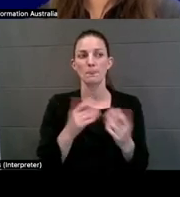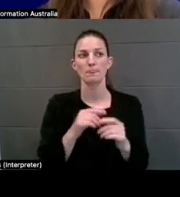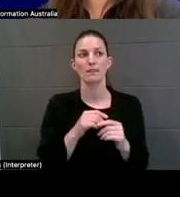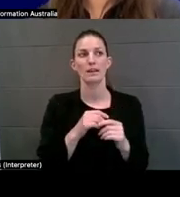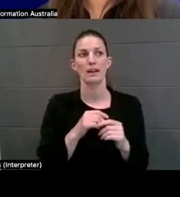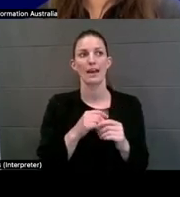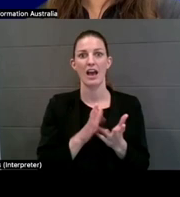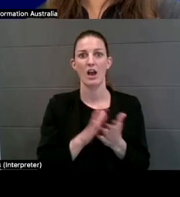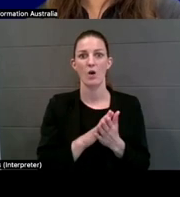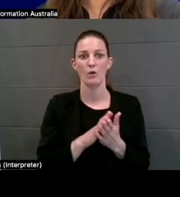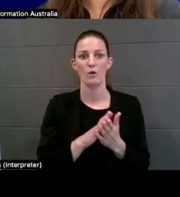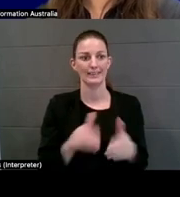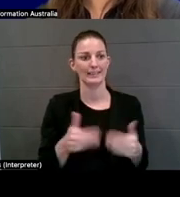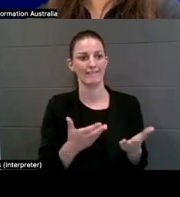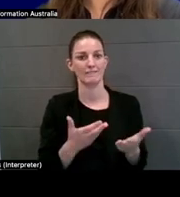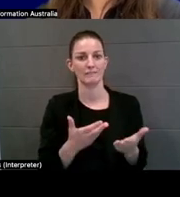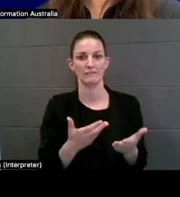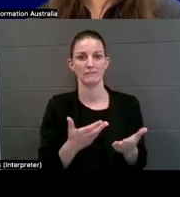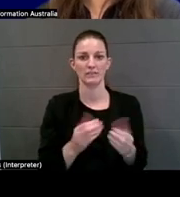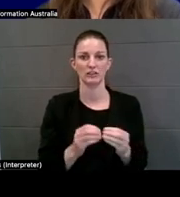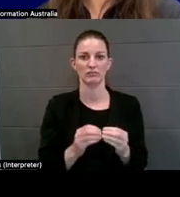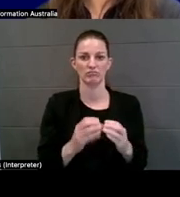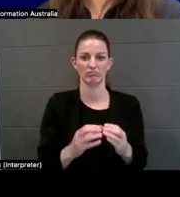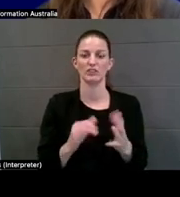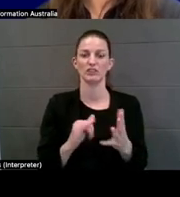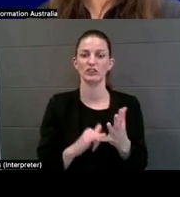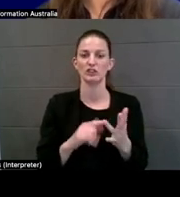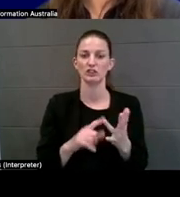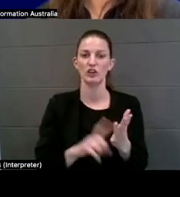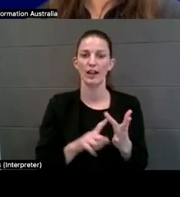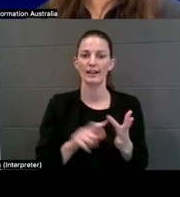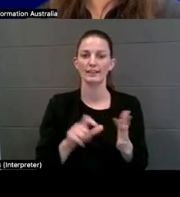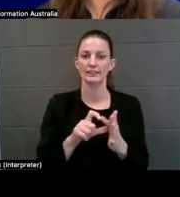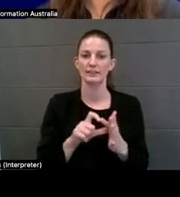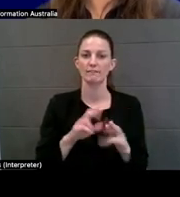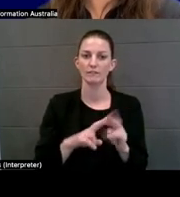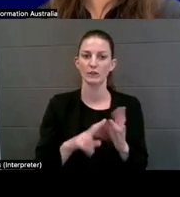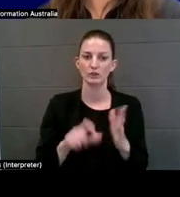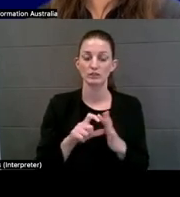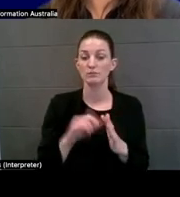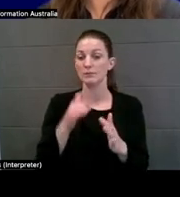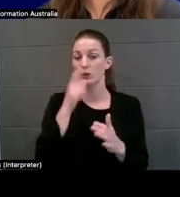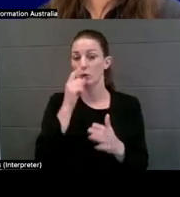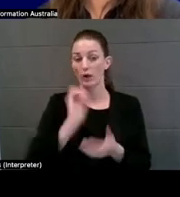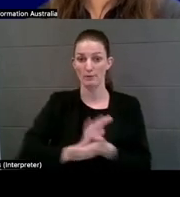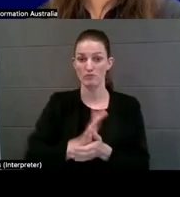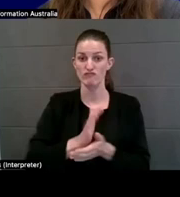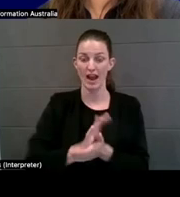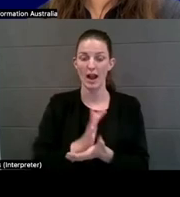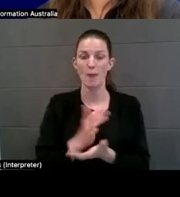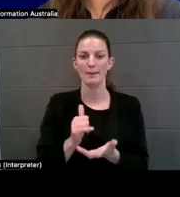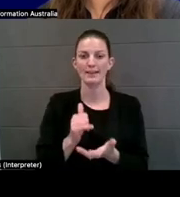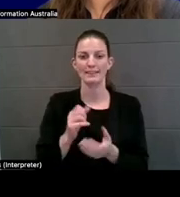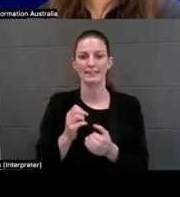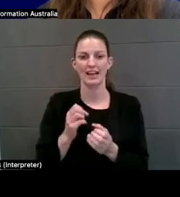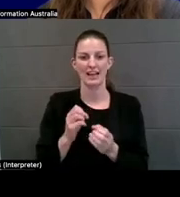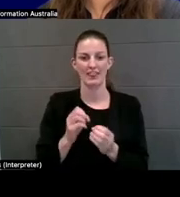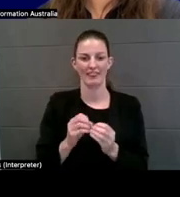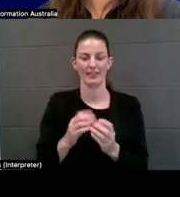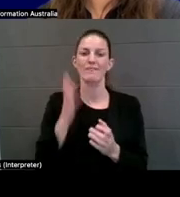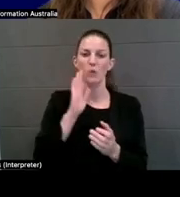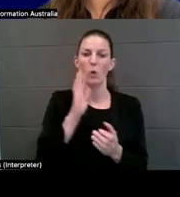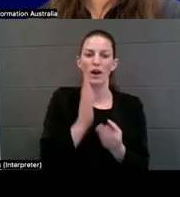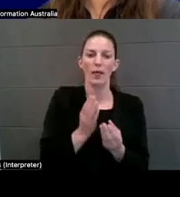solid foods, for a child like this, I'd probably look at making the purees thicker and mashed to start teaching that round and round